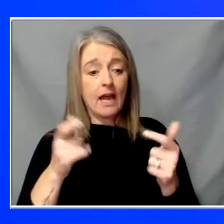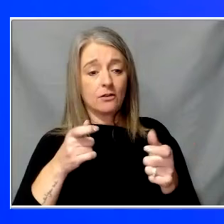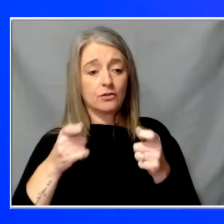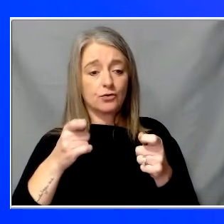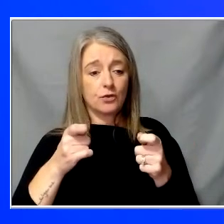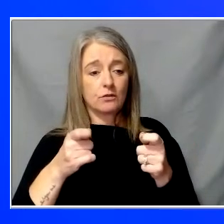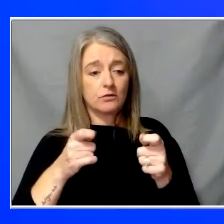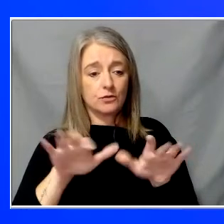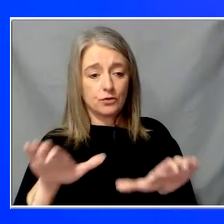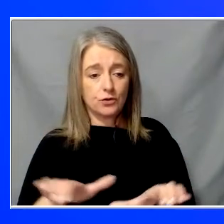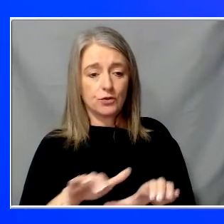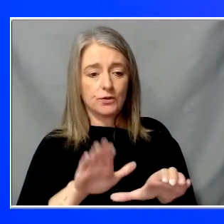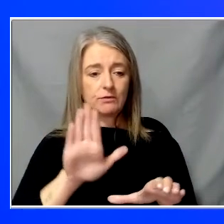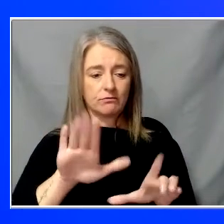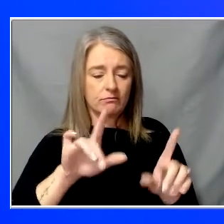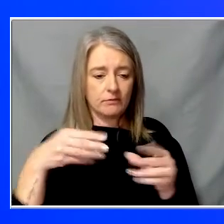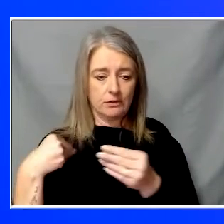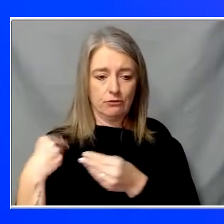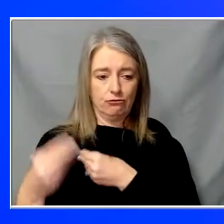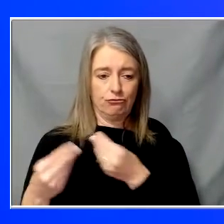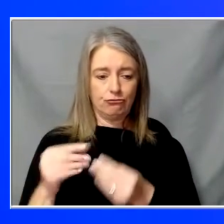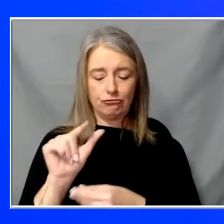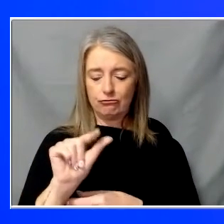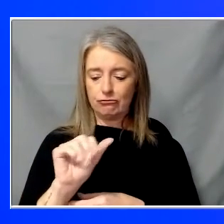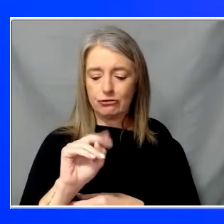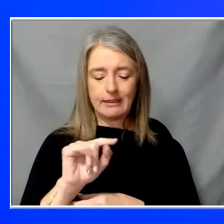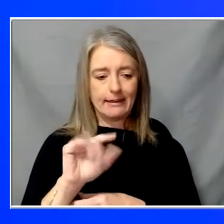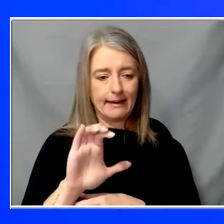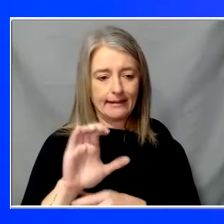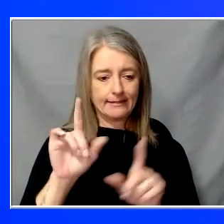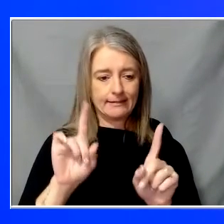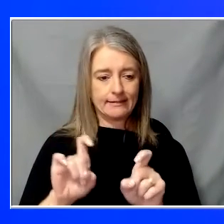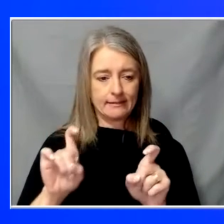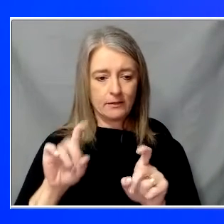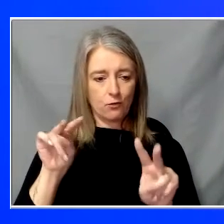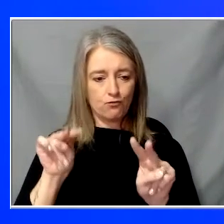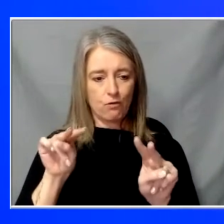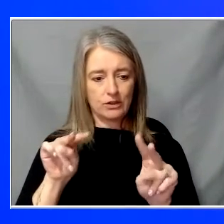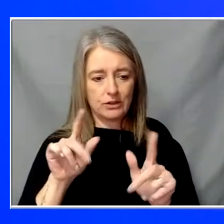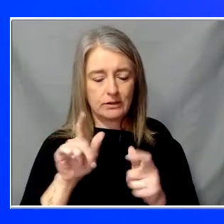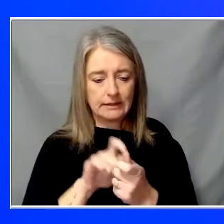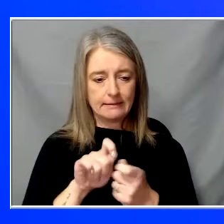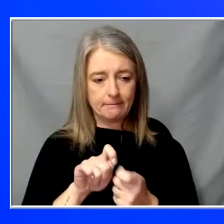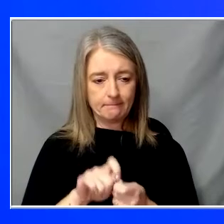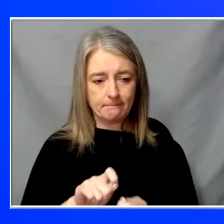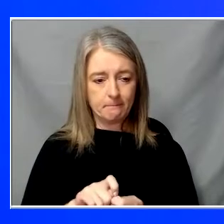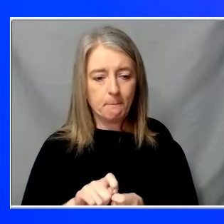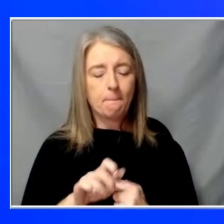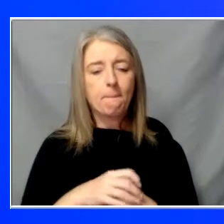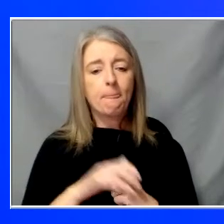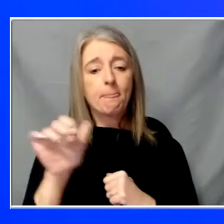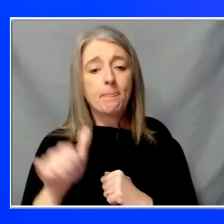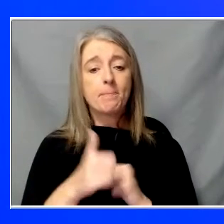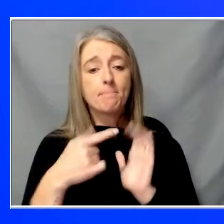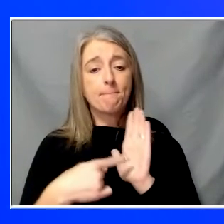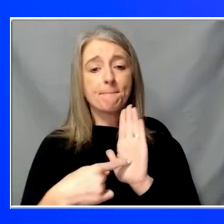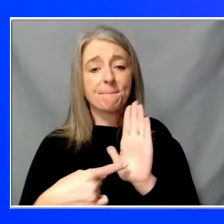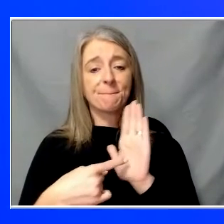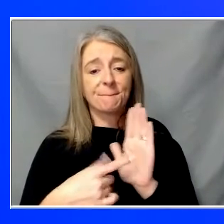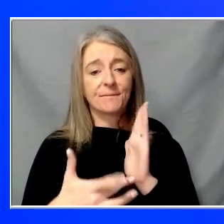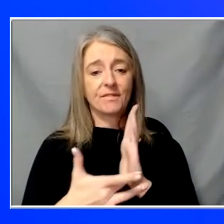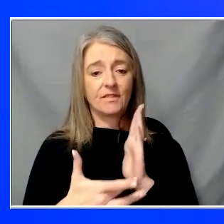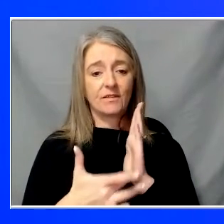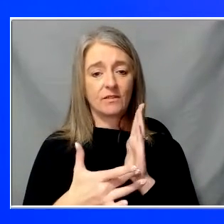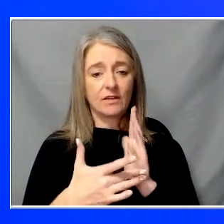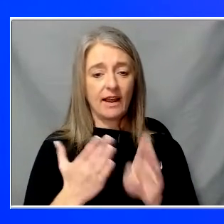doing the genetic surveillance and watching out those details. On the other, science and the technology are